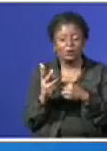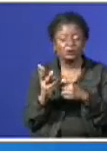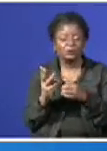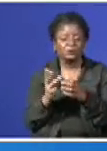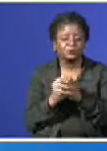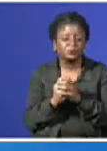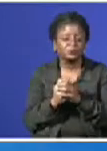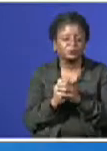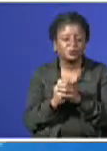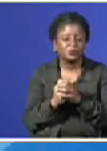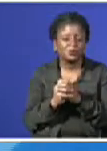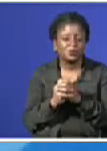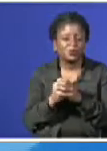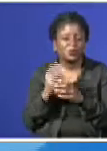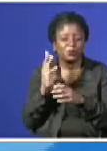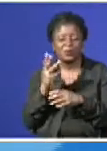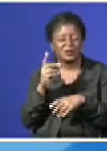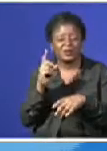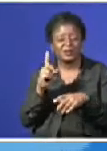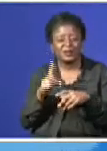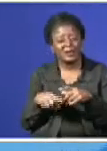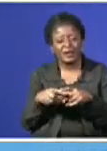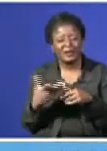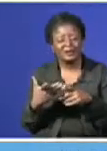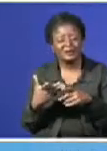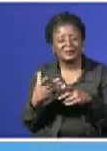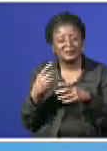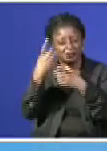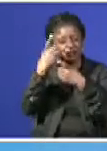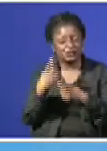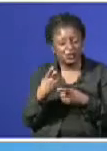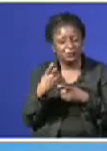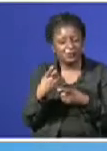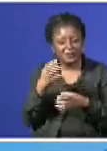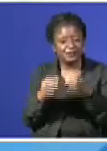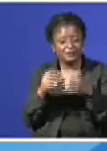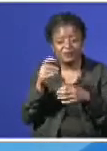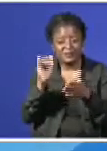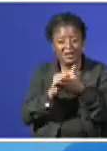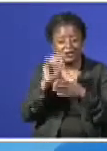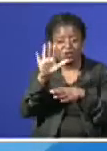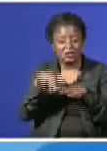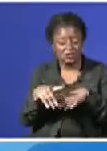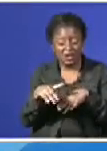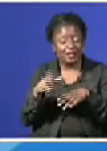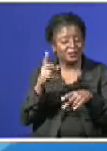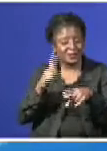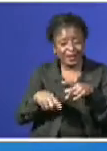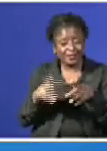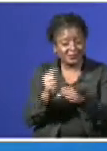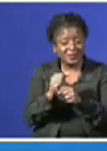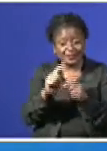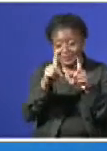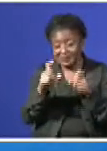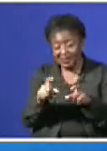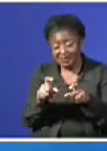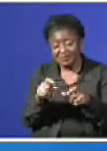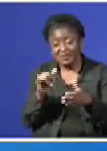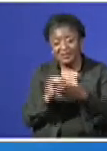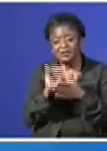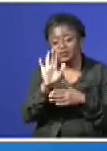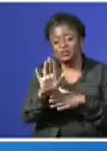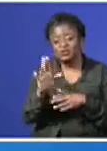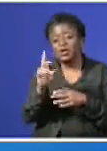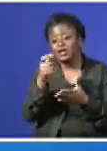indiscriminately determine that your child shouldn't take the test. It's your choice, but, you know, I mean, they cannot then get the grades